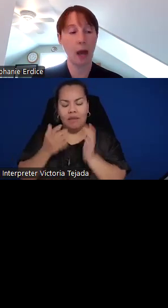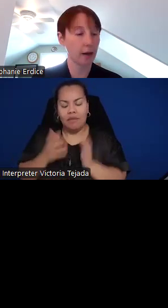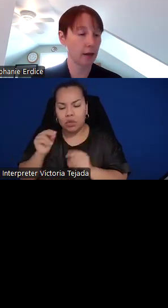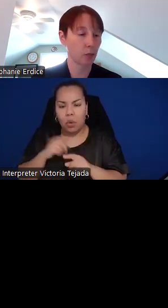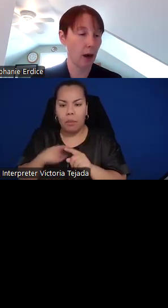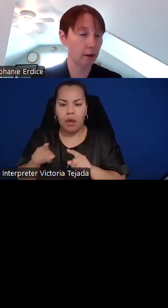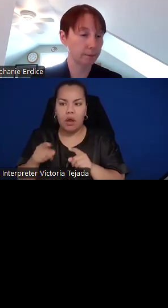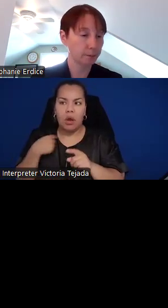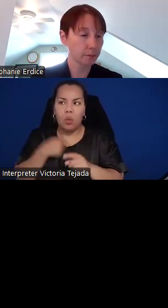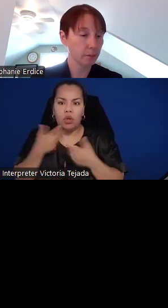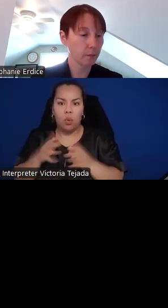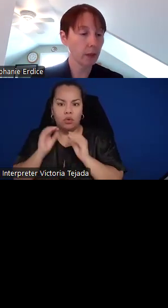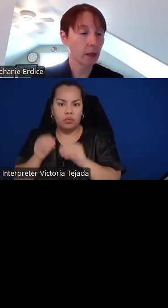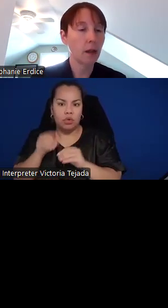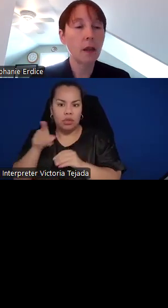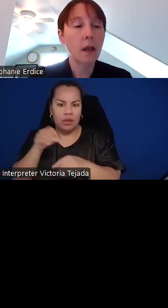they could use that as well.